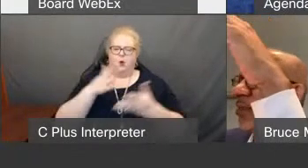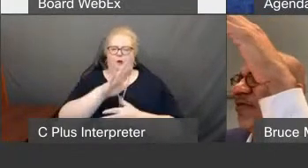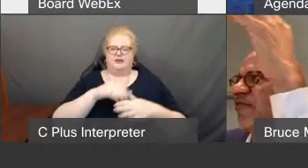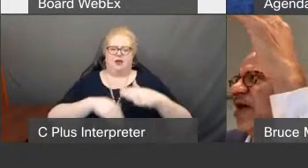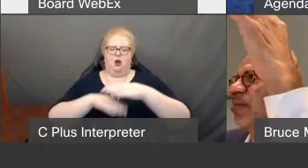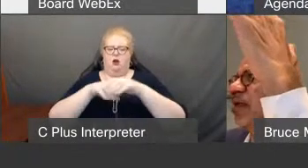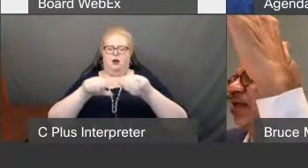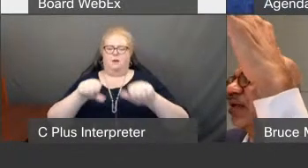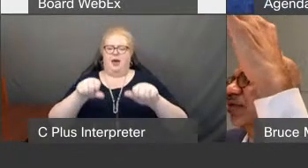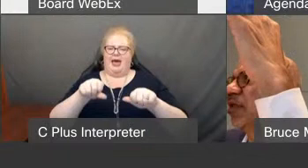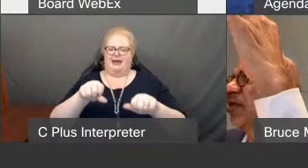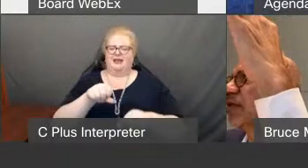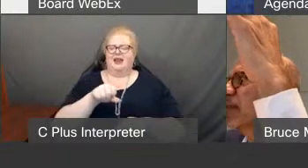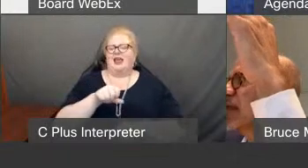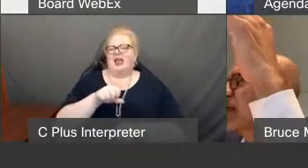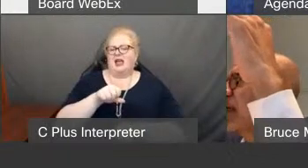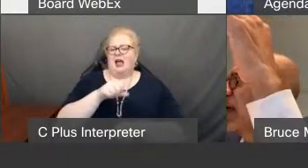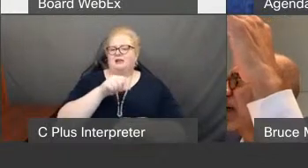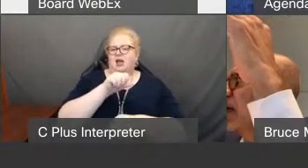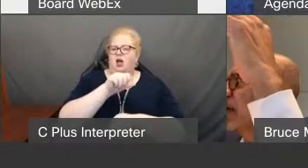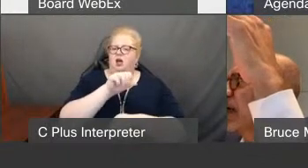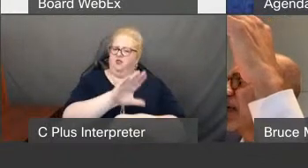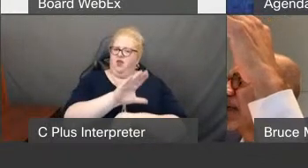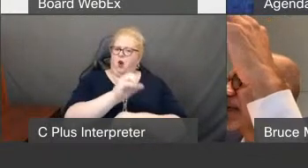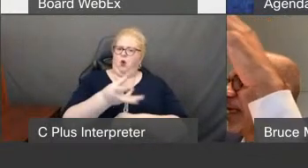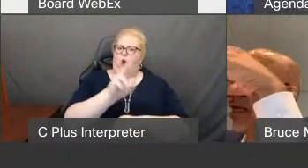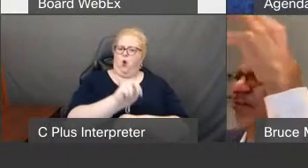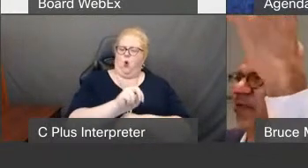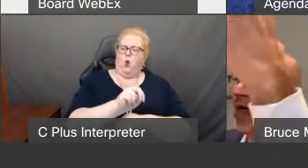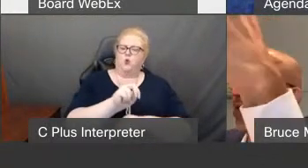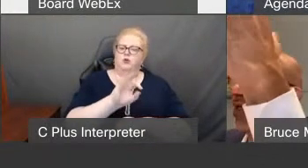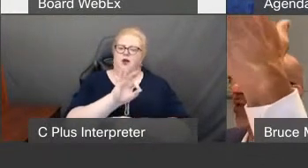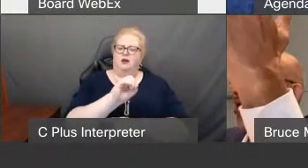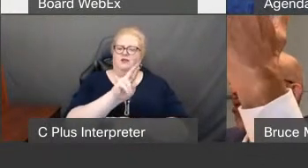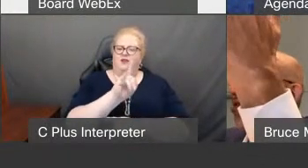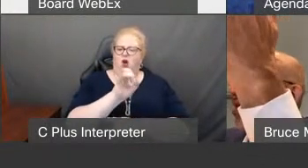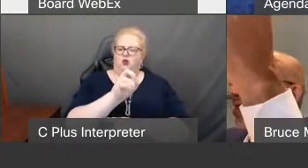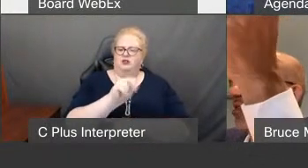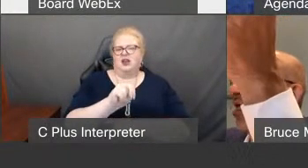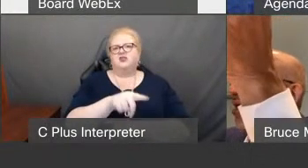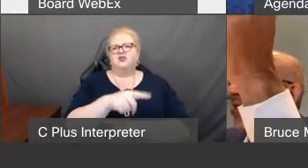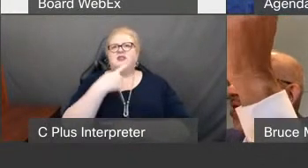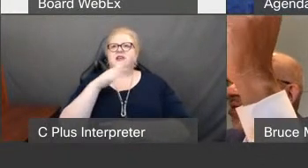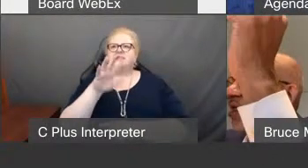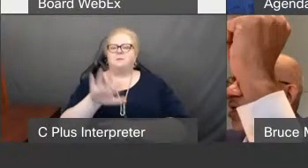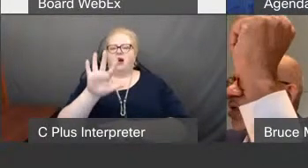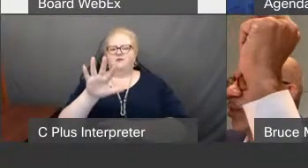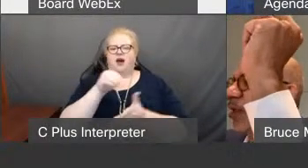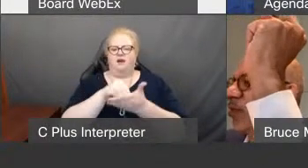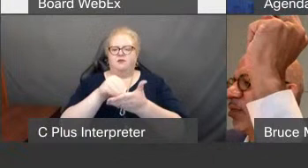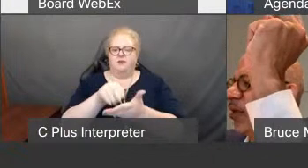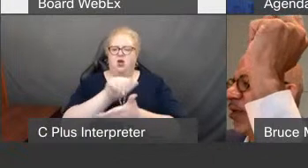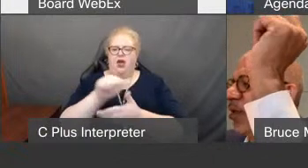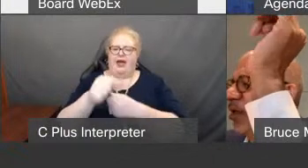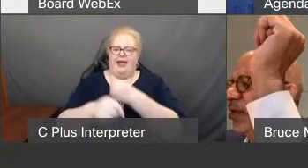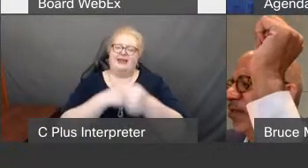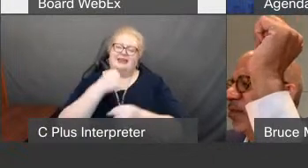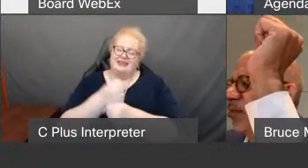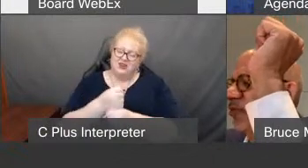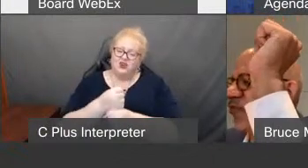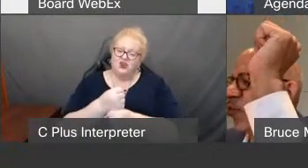foundation? It's probably about $5 million a year. And that came out of that study that